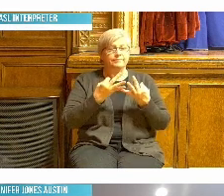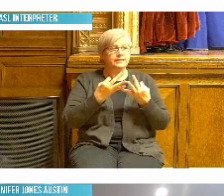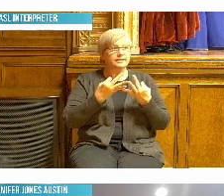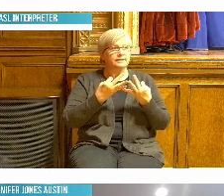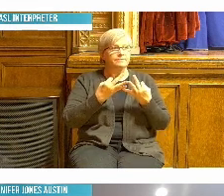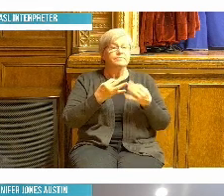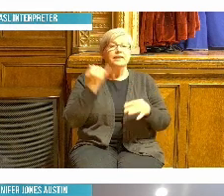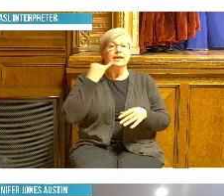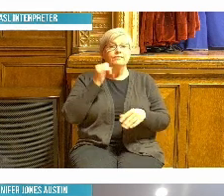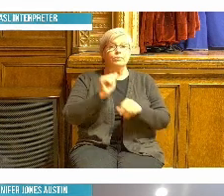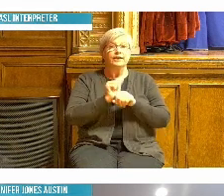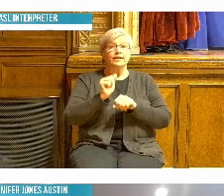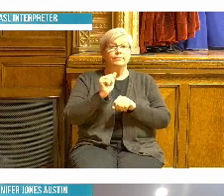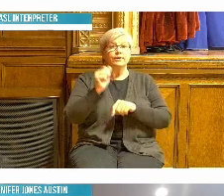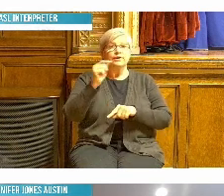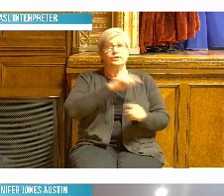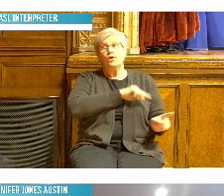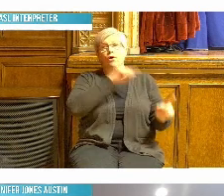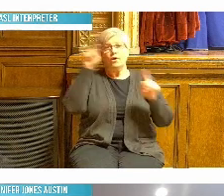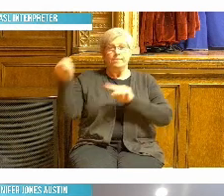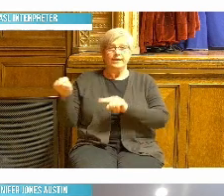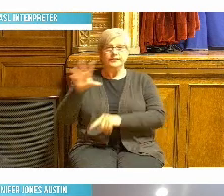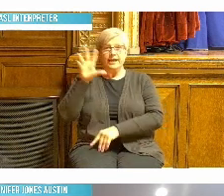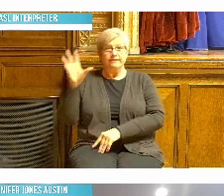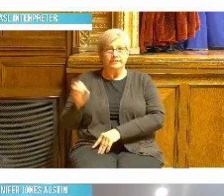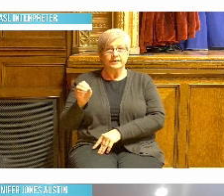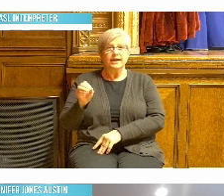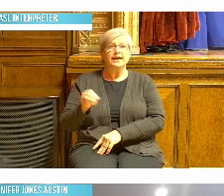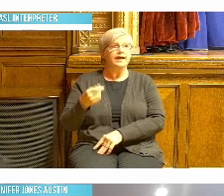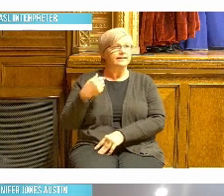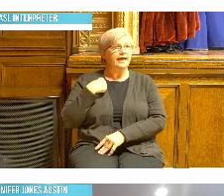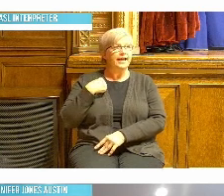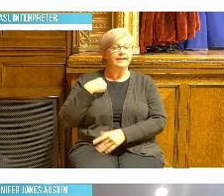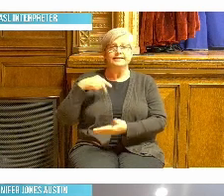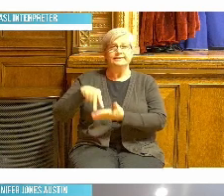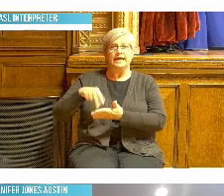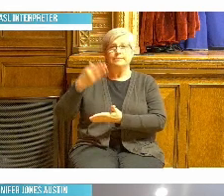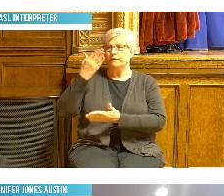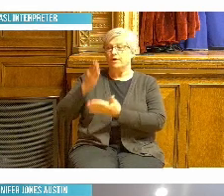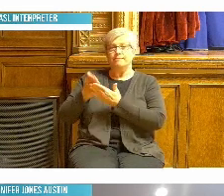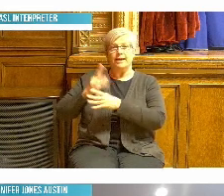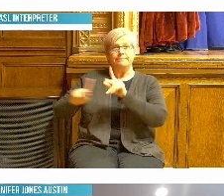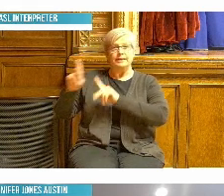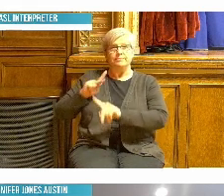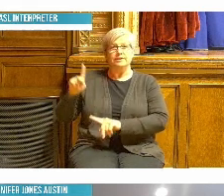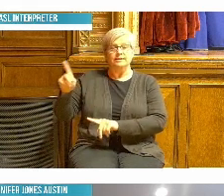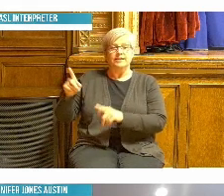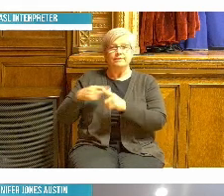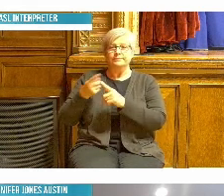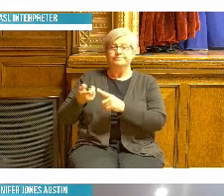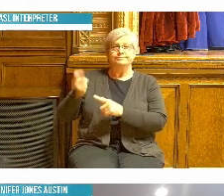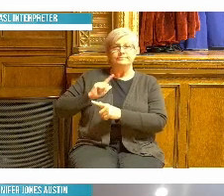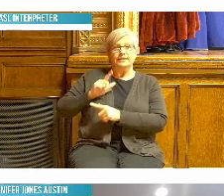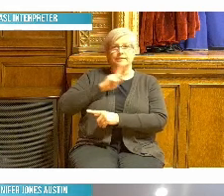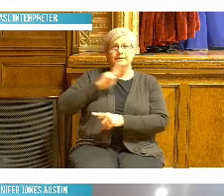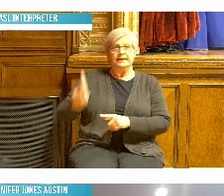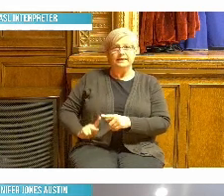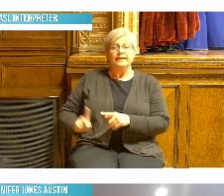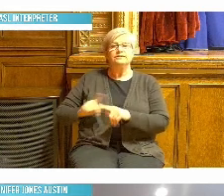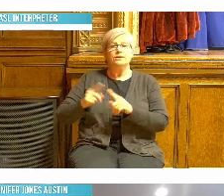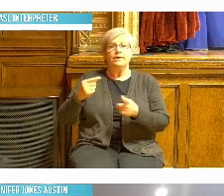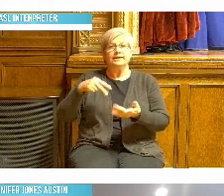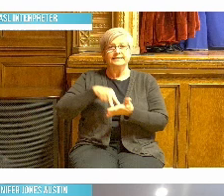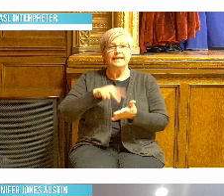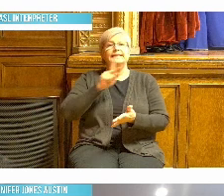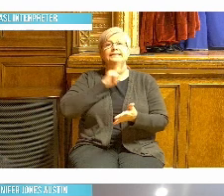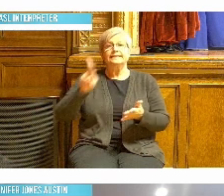And if we were to go back to Africa and I had to stand before my people, I would be next in line to be king. So I stand